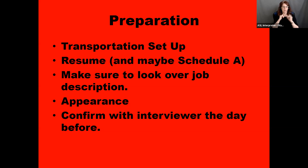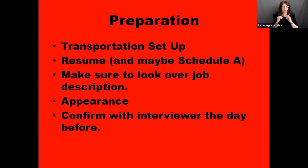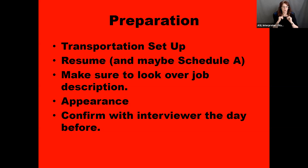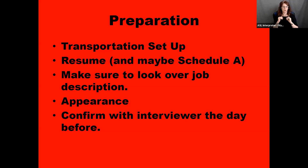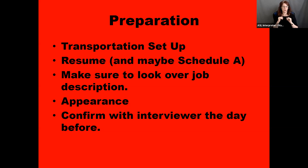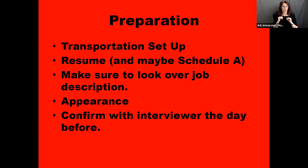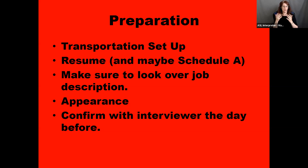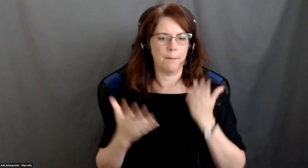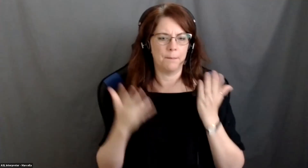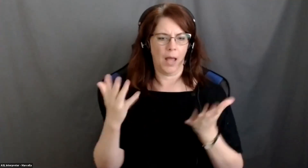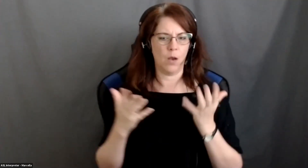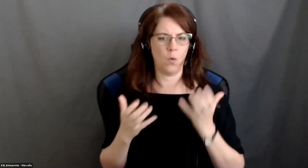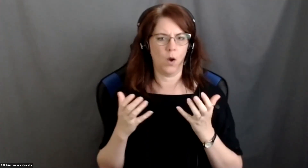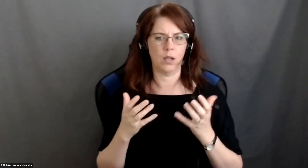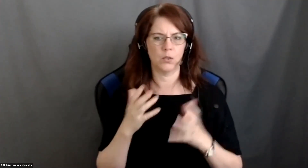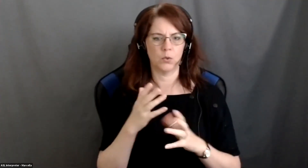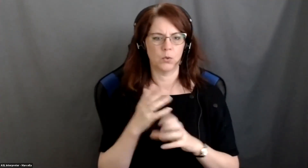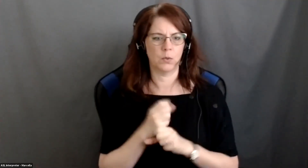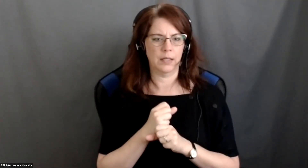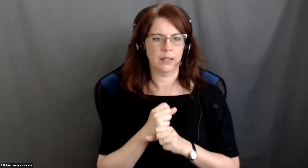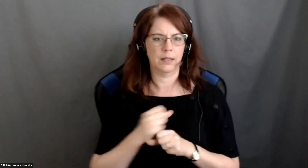want to.